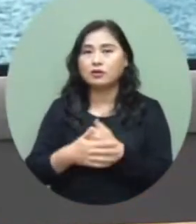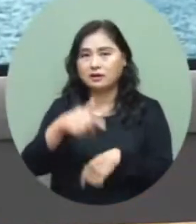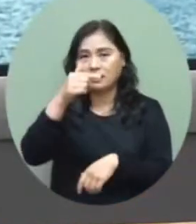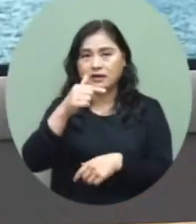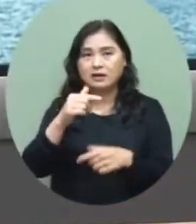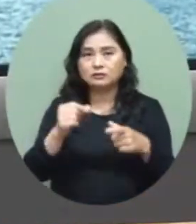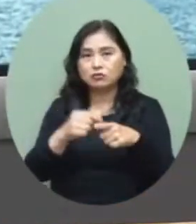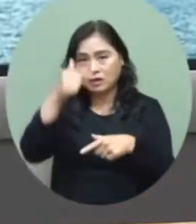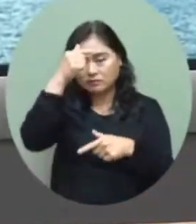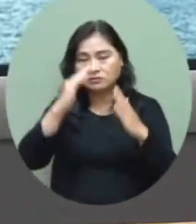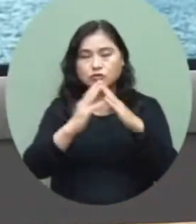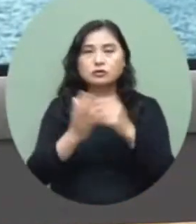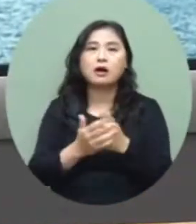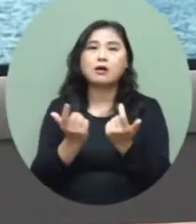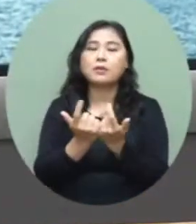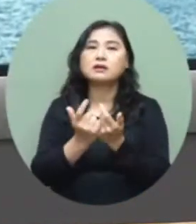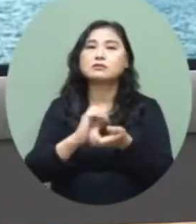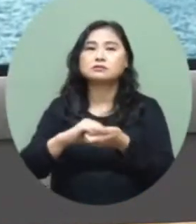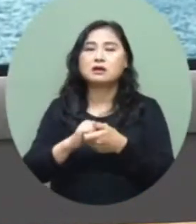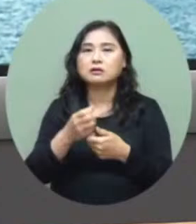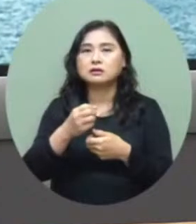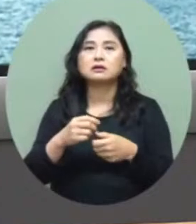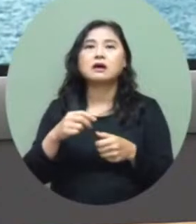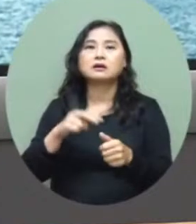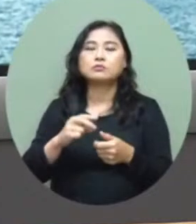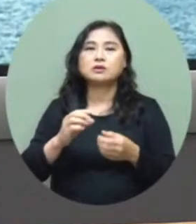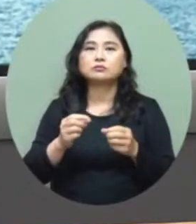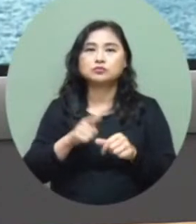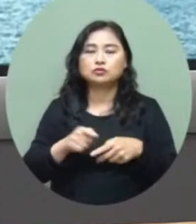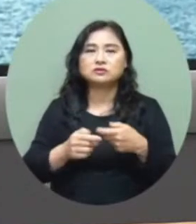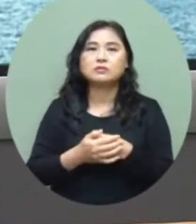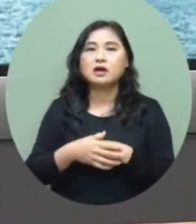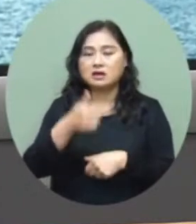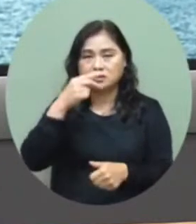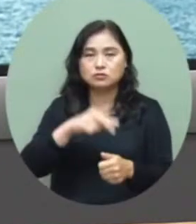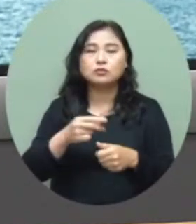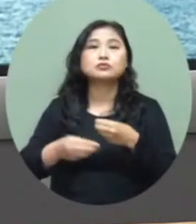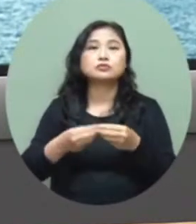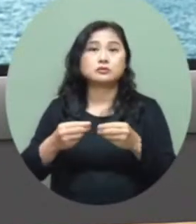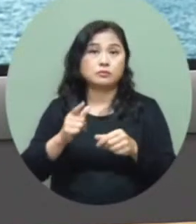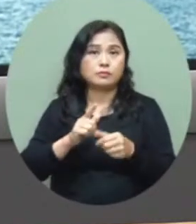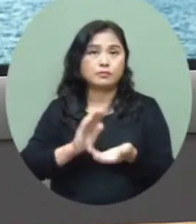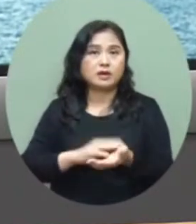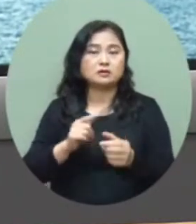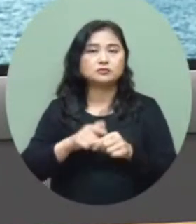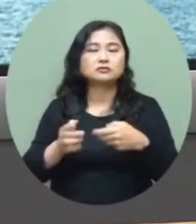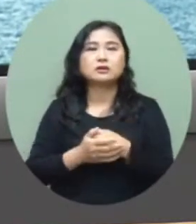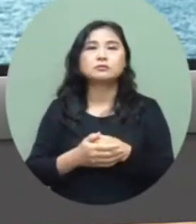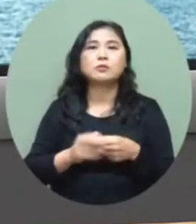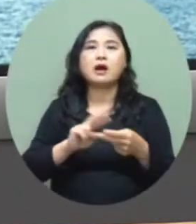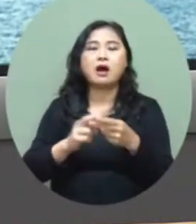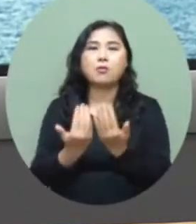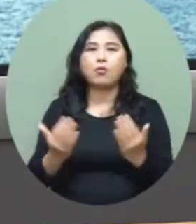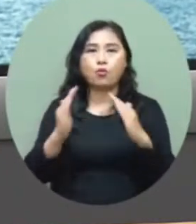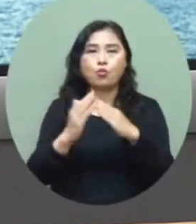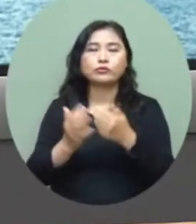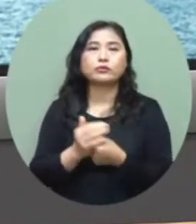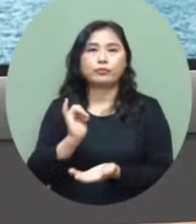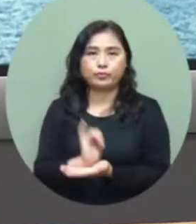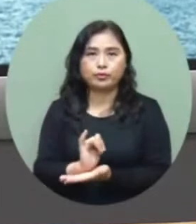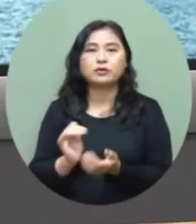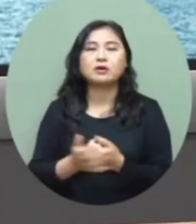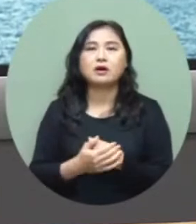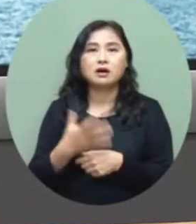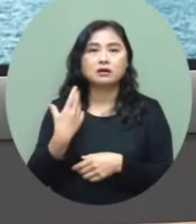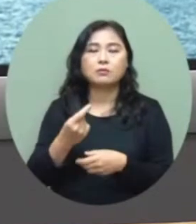confirmed cases in different public hospitals, the North Lantau Infection Control Center, and also the AWE, and also